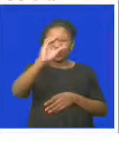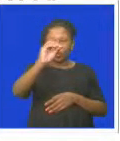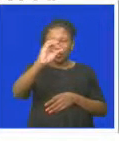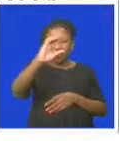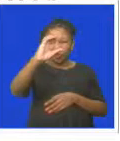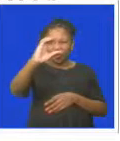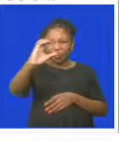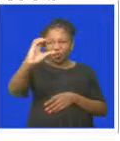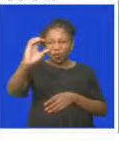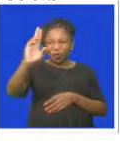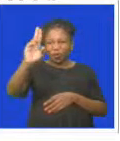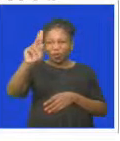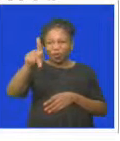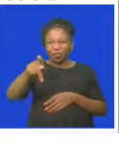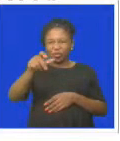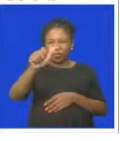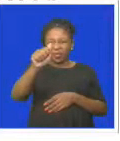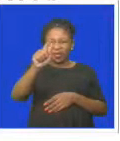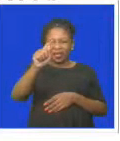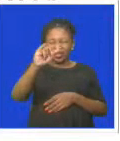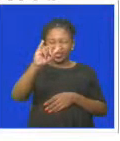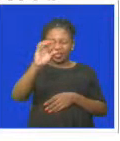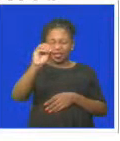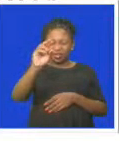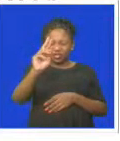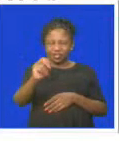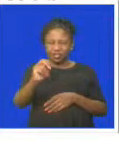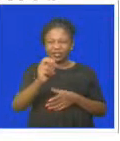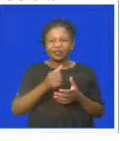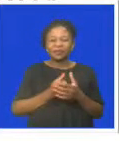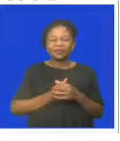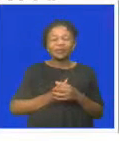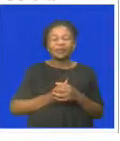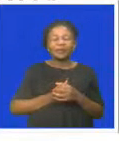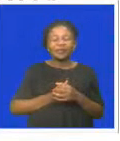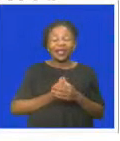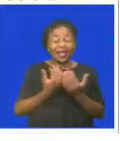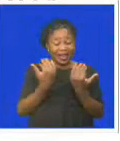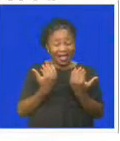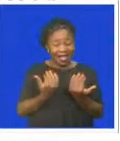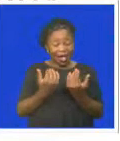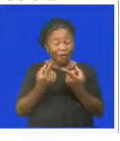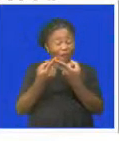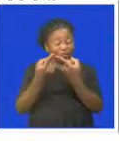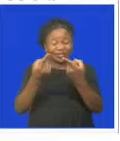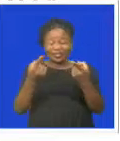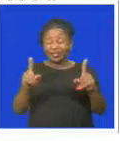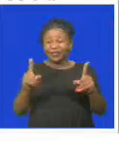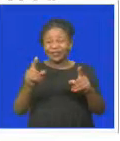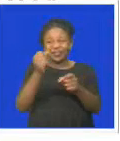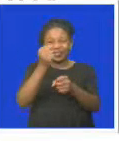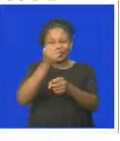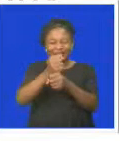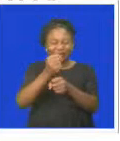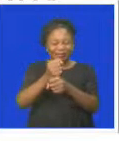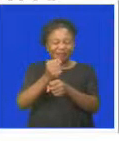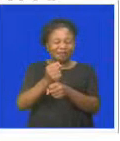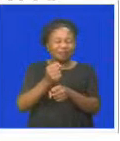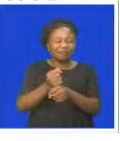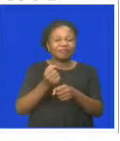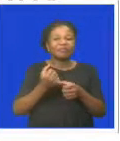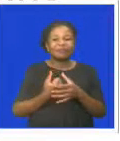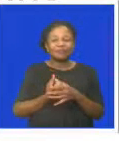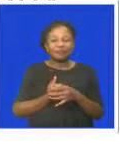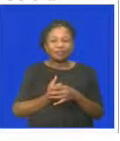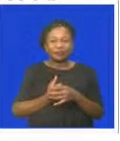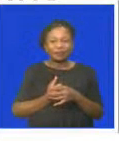is occupation. Types of jobs or occupations. Types of jobs or